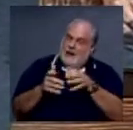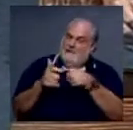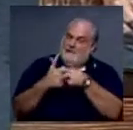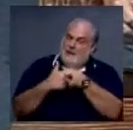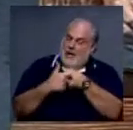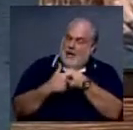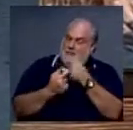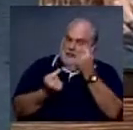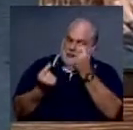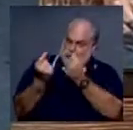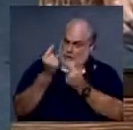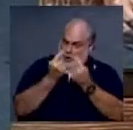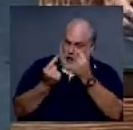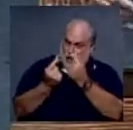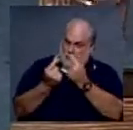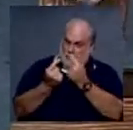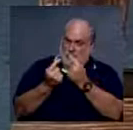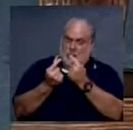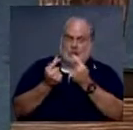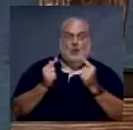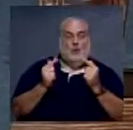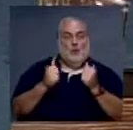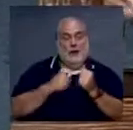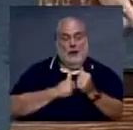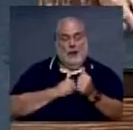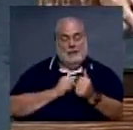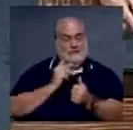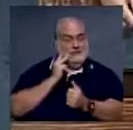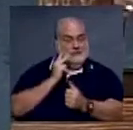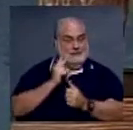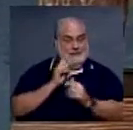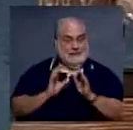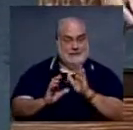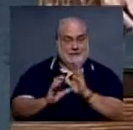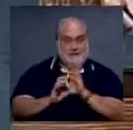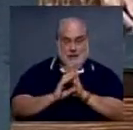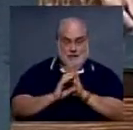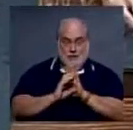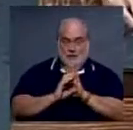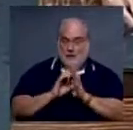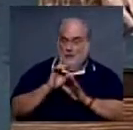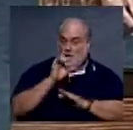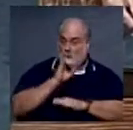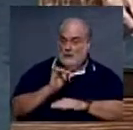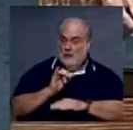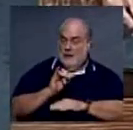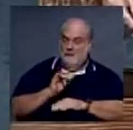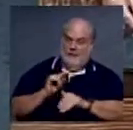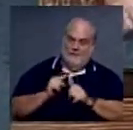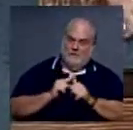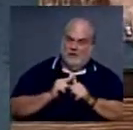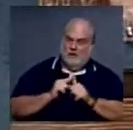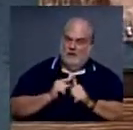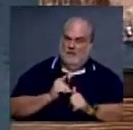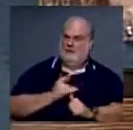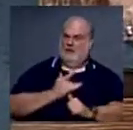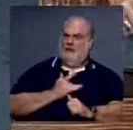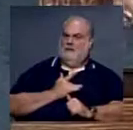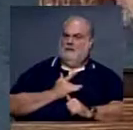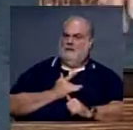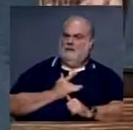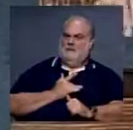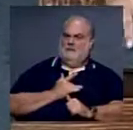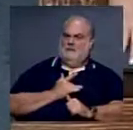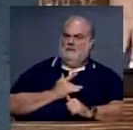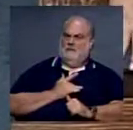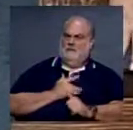of thought into this. And when I look at the pictures of what that looked like, my first inclination was what